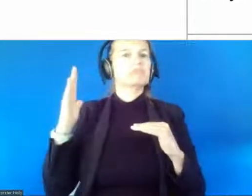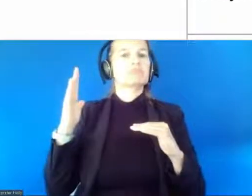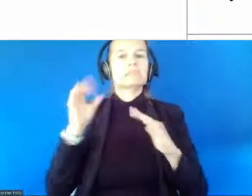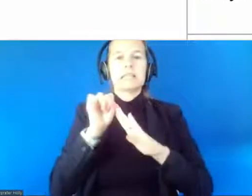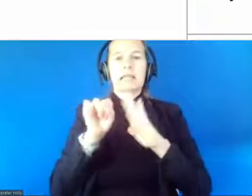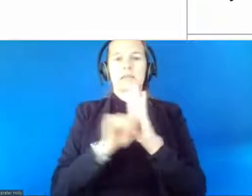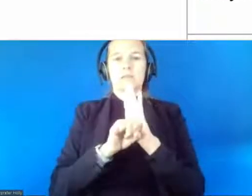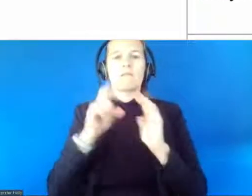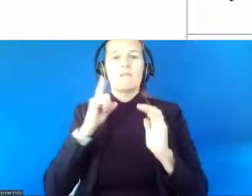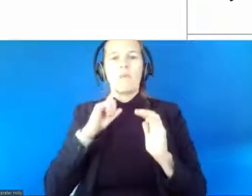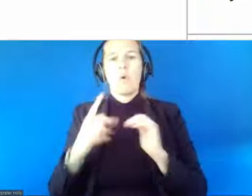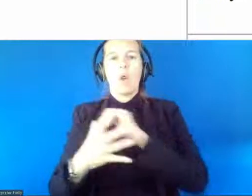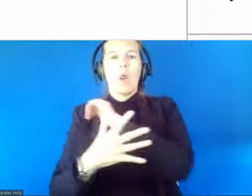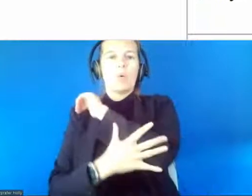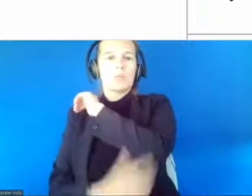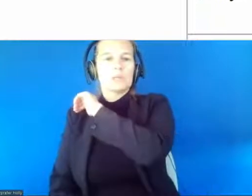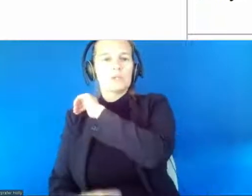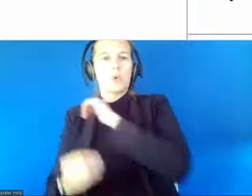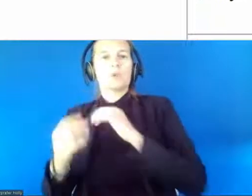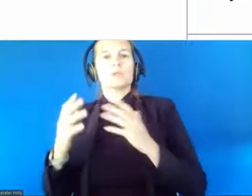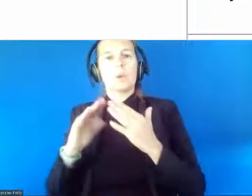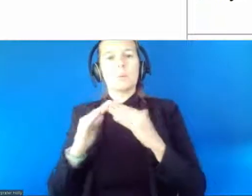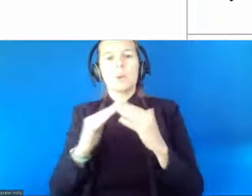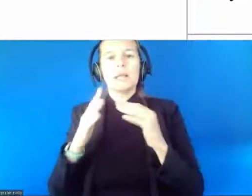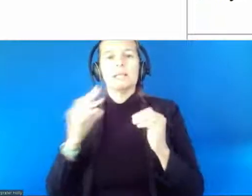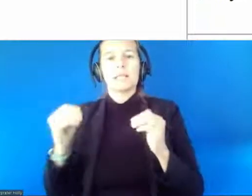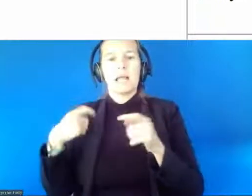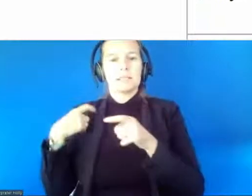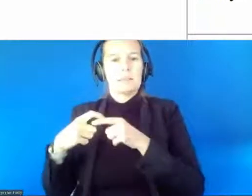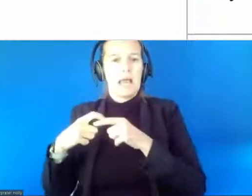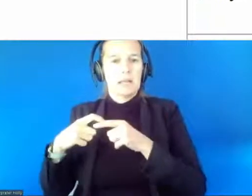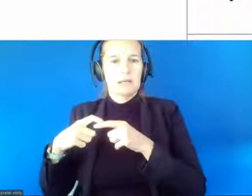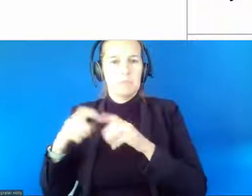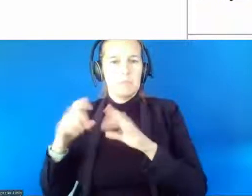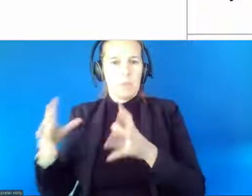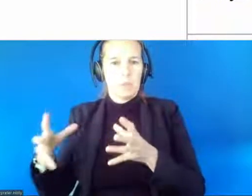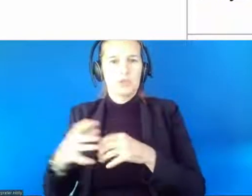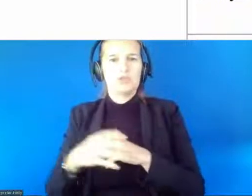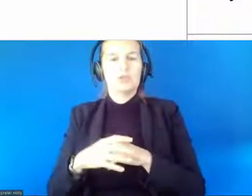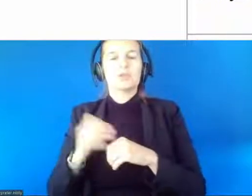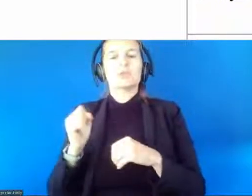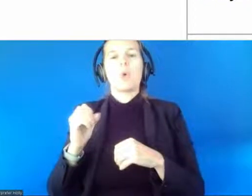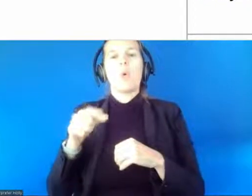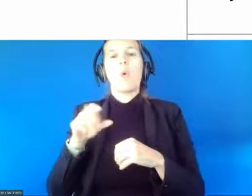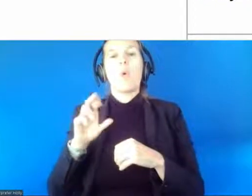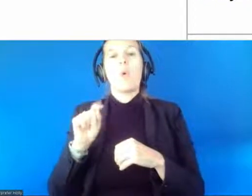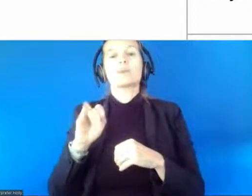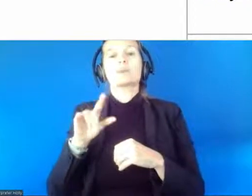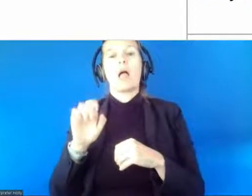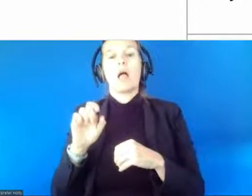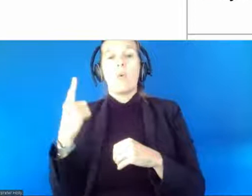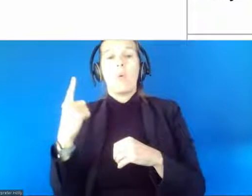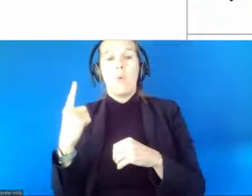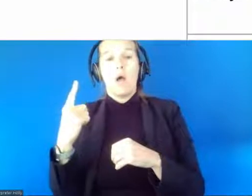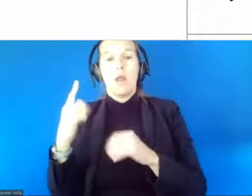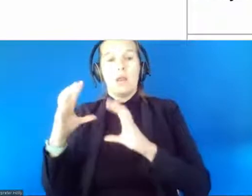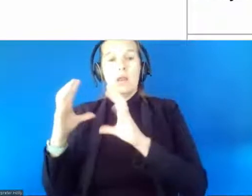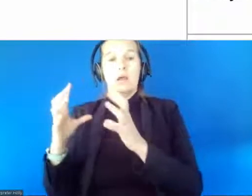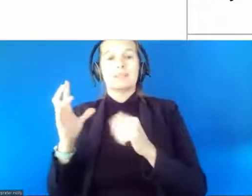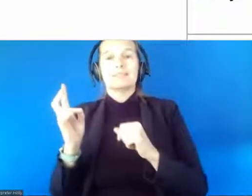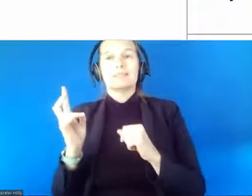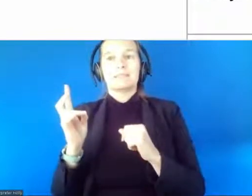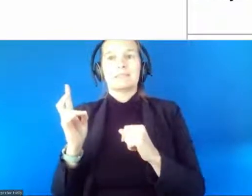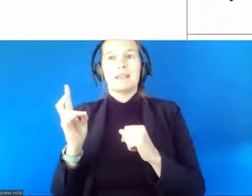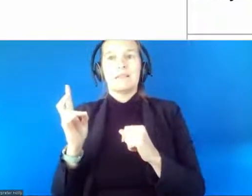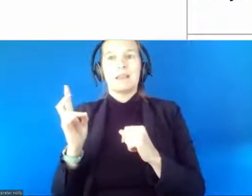resourced communities and in the Hispanic population. So in quartile 1, we have 79.4%